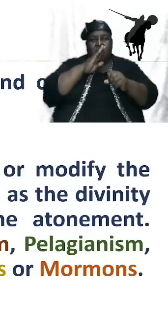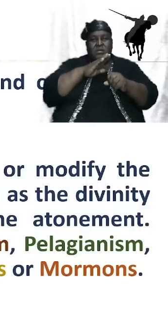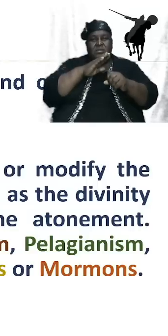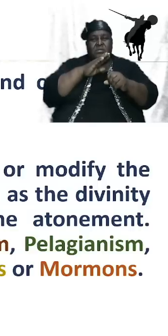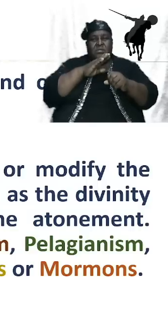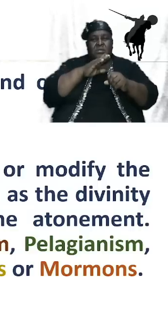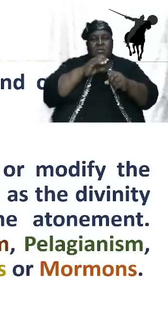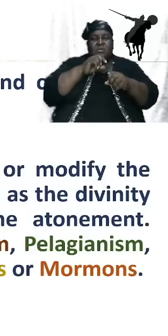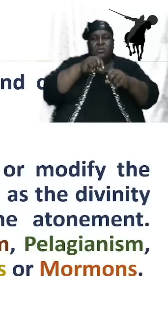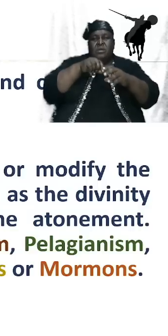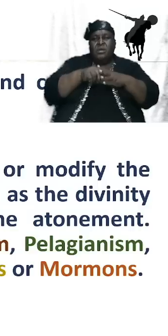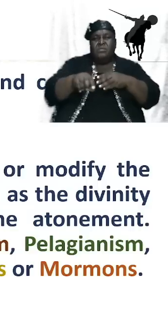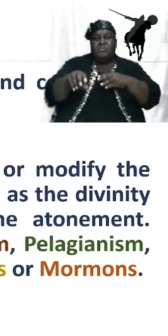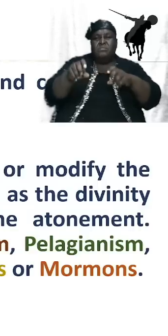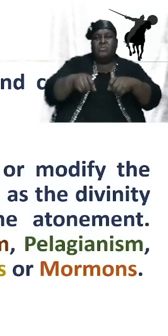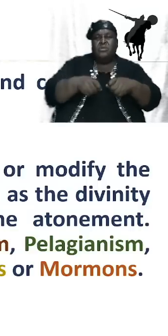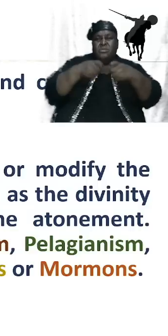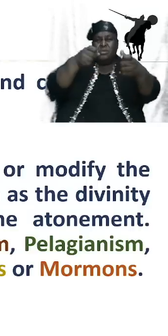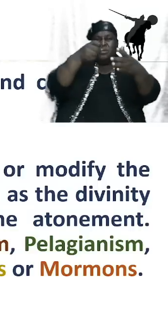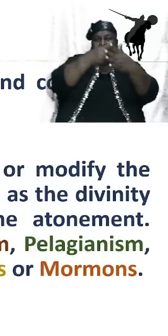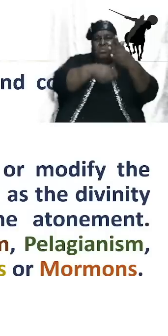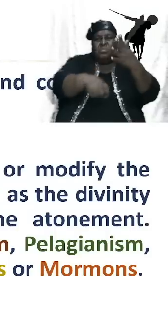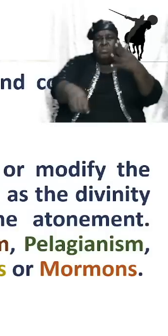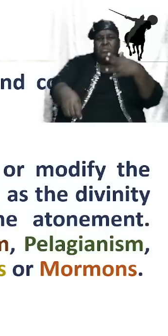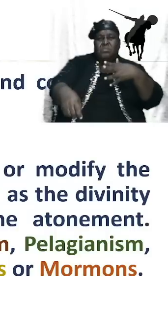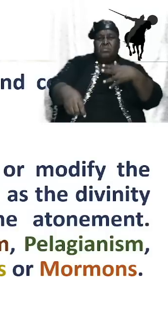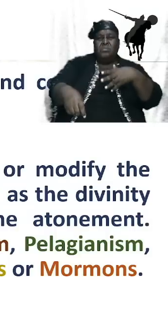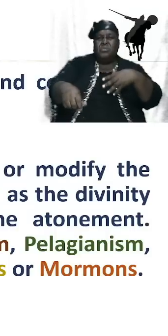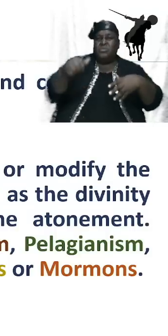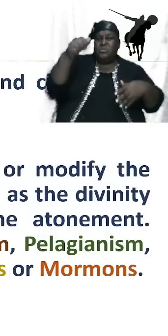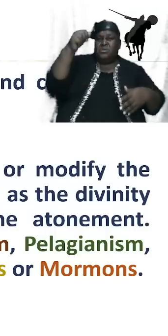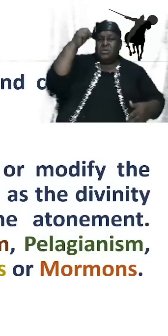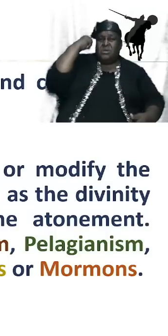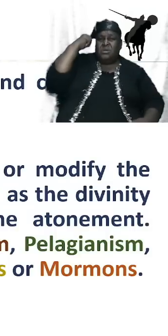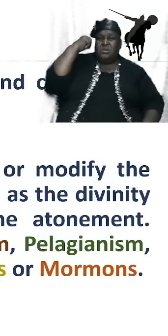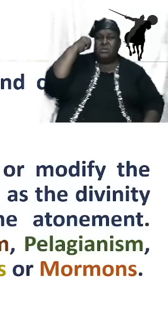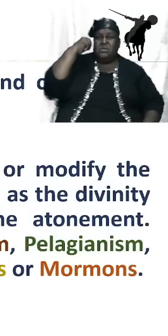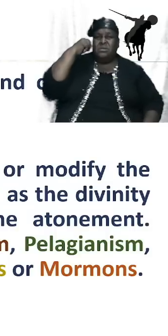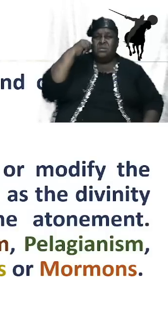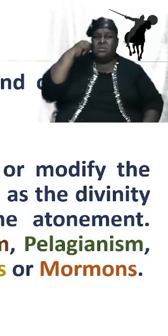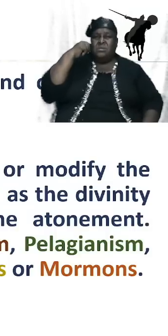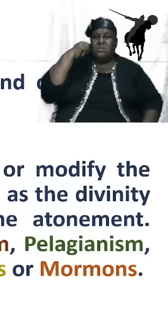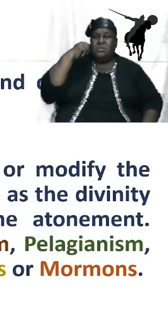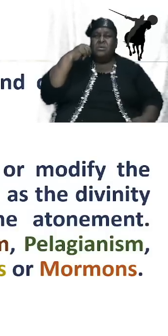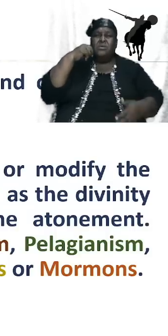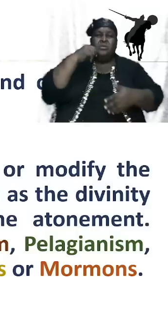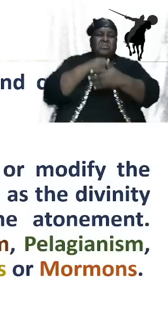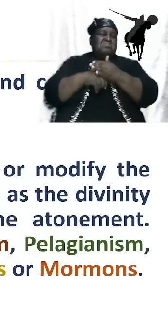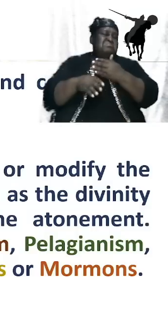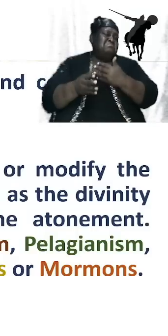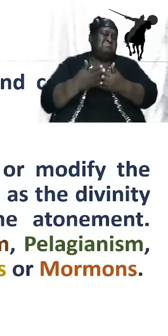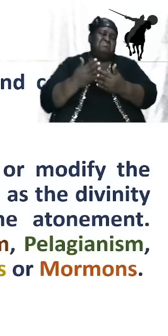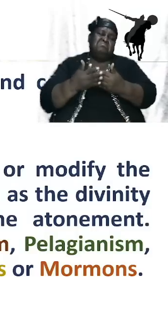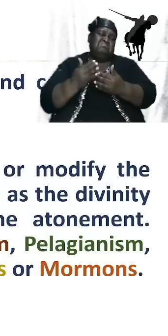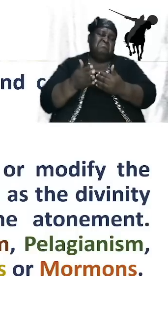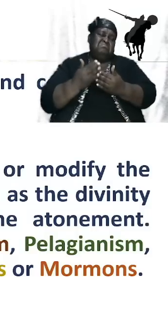atonement. What hearsay does is that it rejects it, or in some cases, it just simply modifies it.